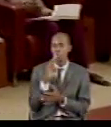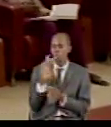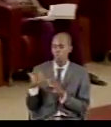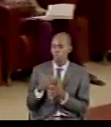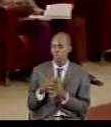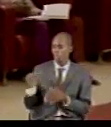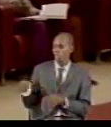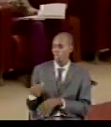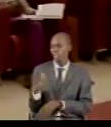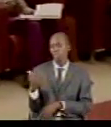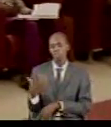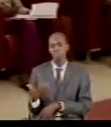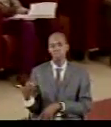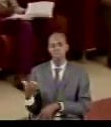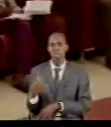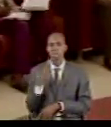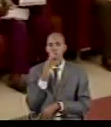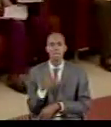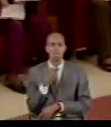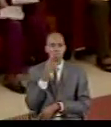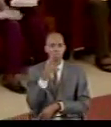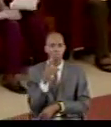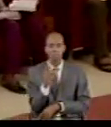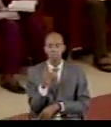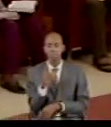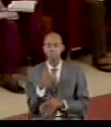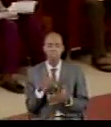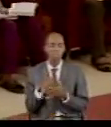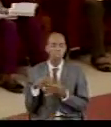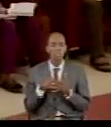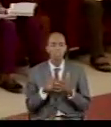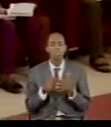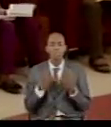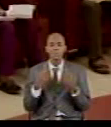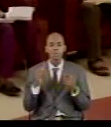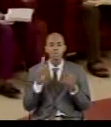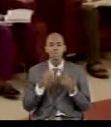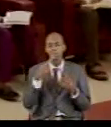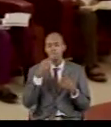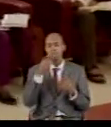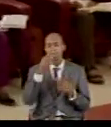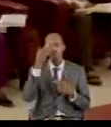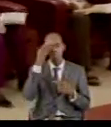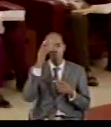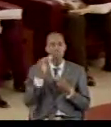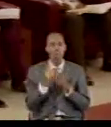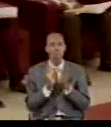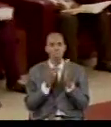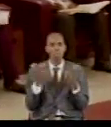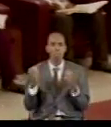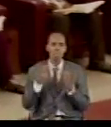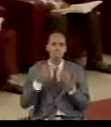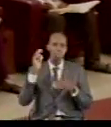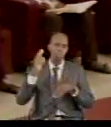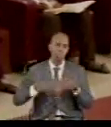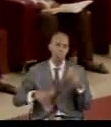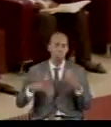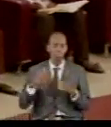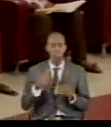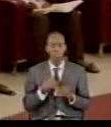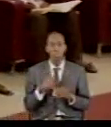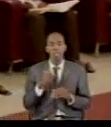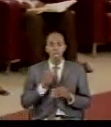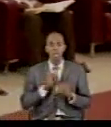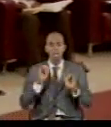thing. Are you claiming to know the Bible more than me? And you say, but